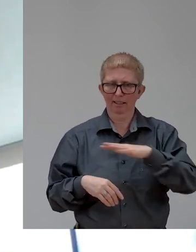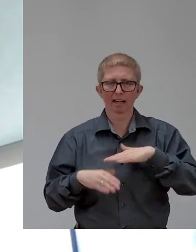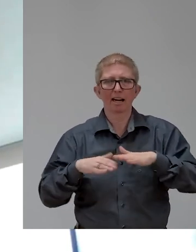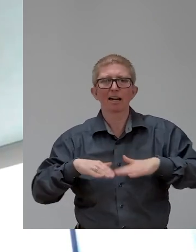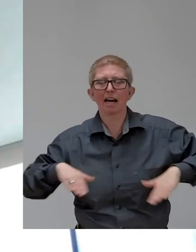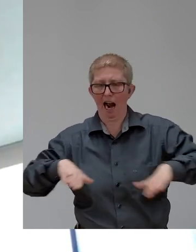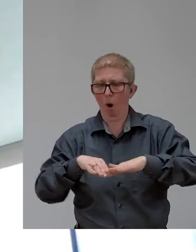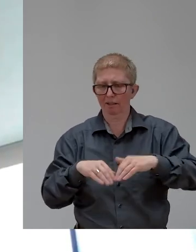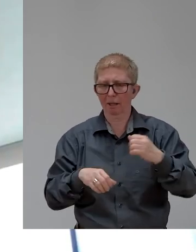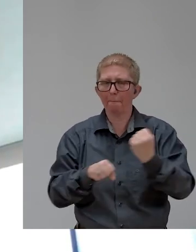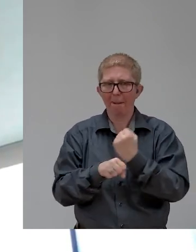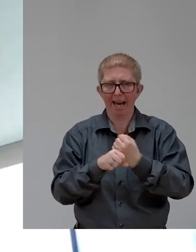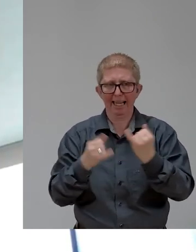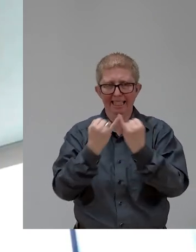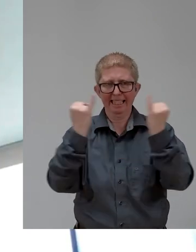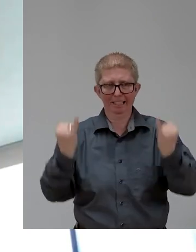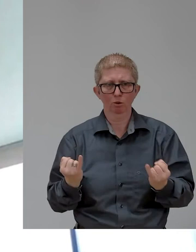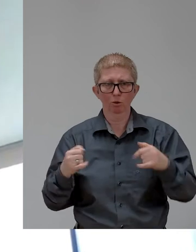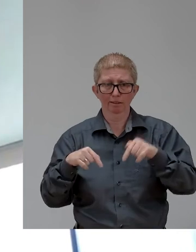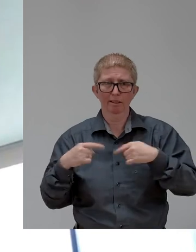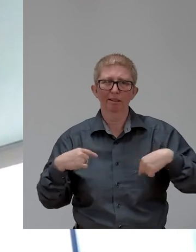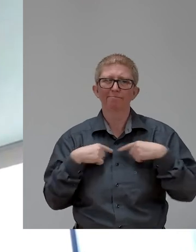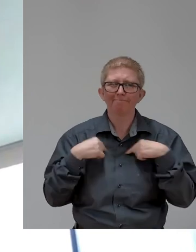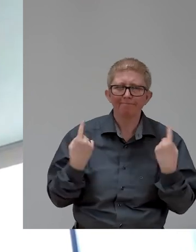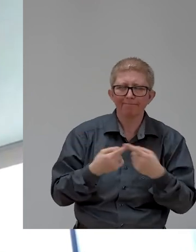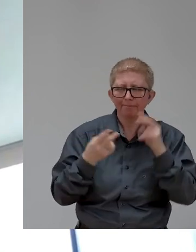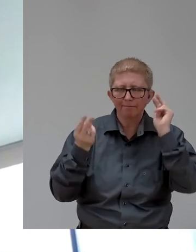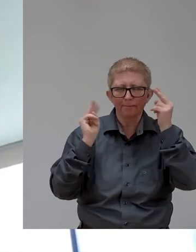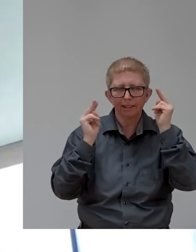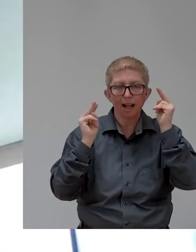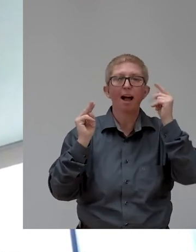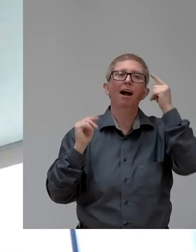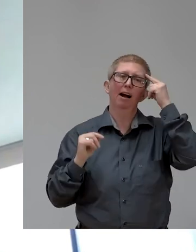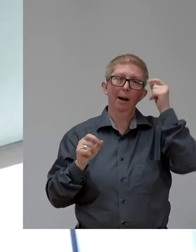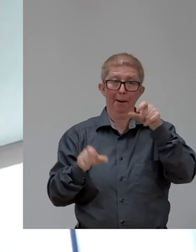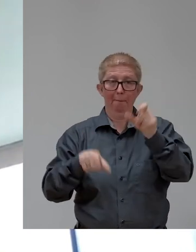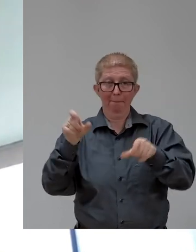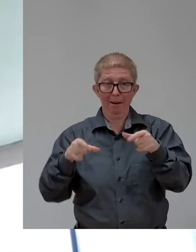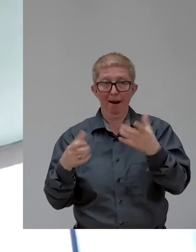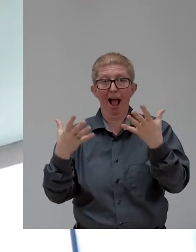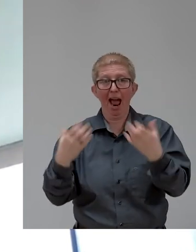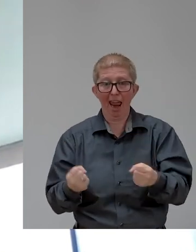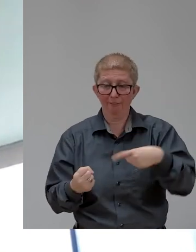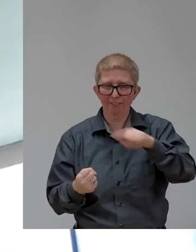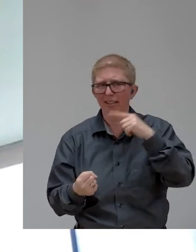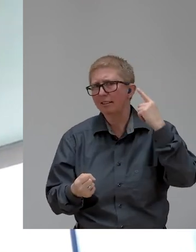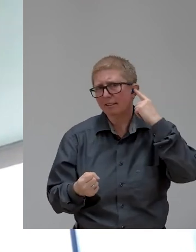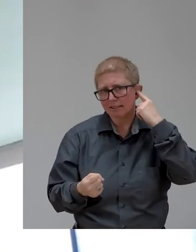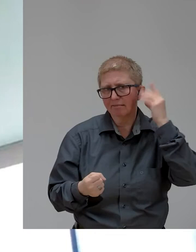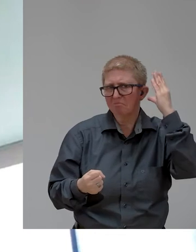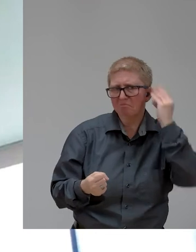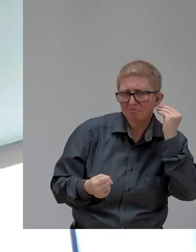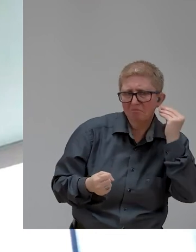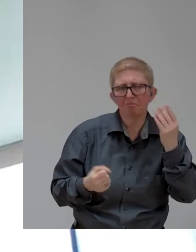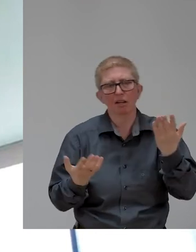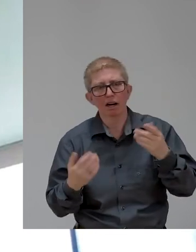example, Galata University and Association of People with Hearing Impairment within our grant program. So in our grant program,